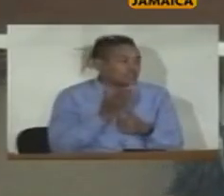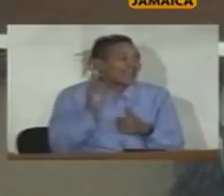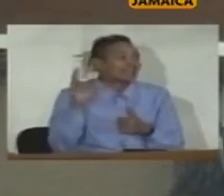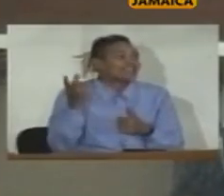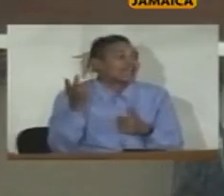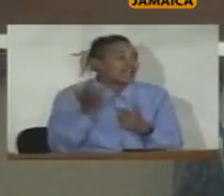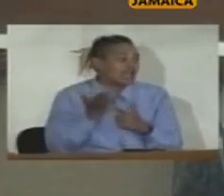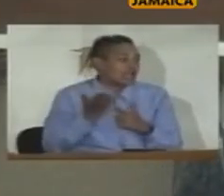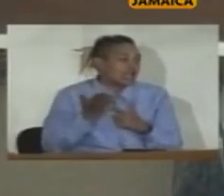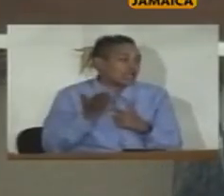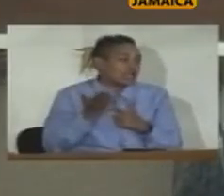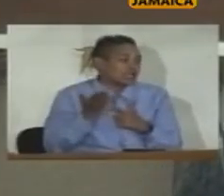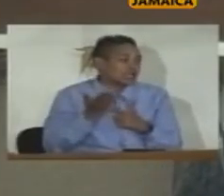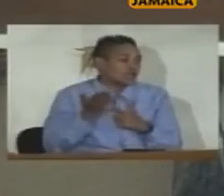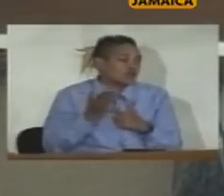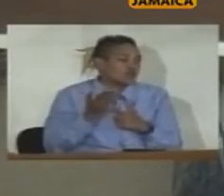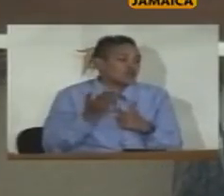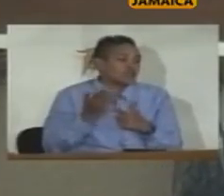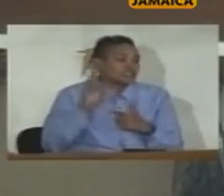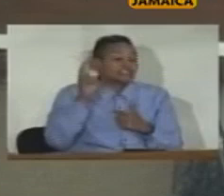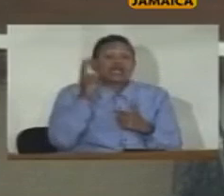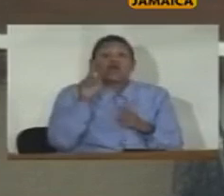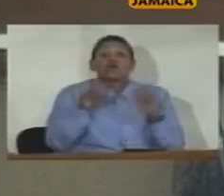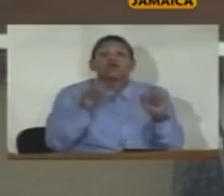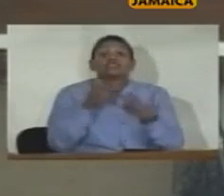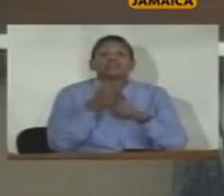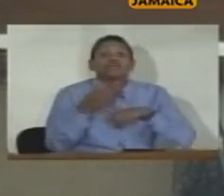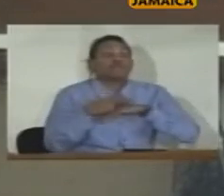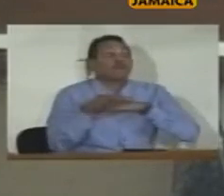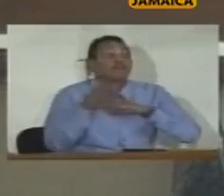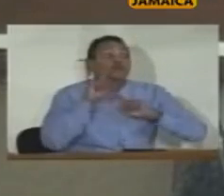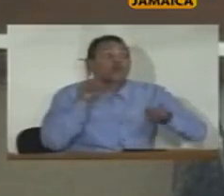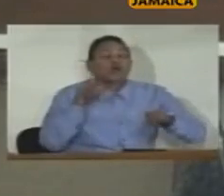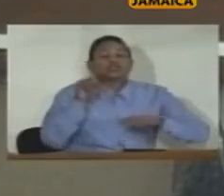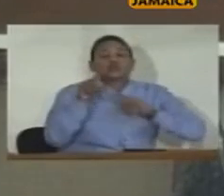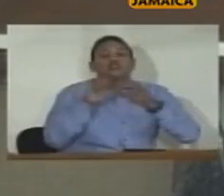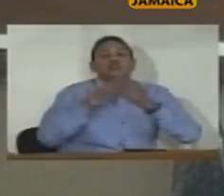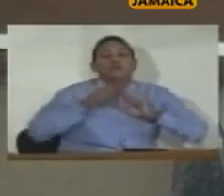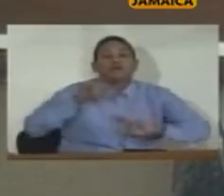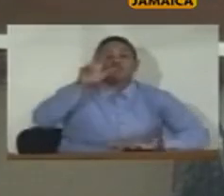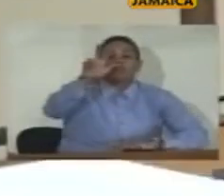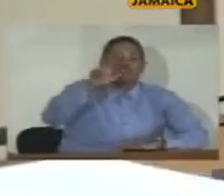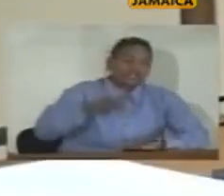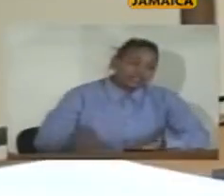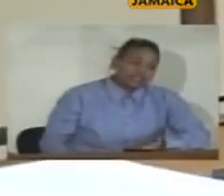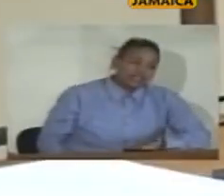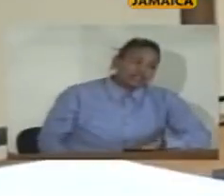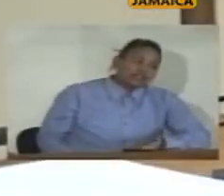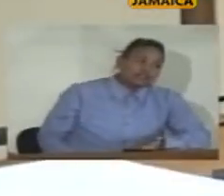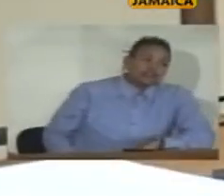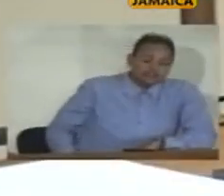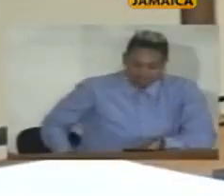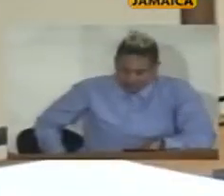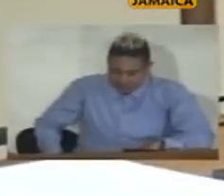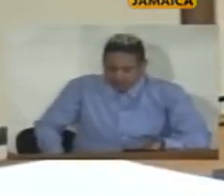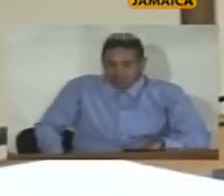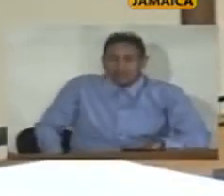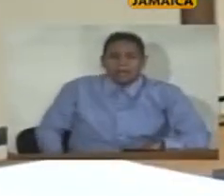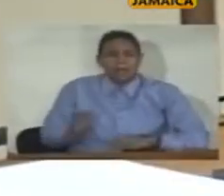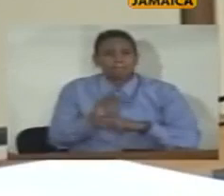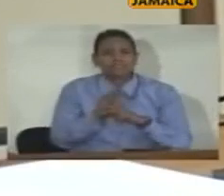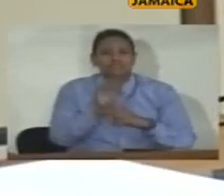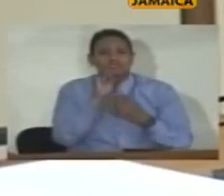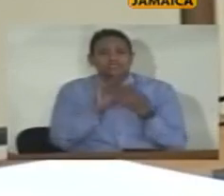we refer to the second question, we refer to the answers to question 3, where the Minister speaks of a number